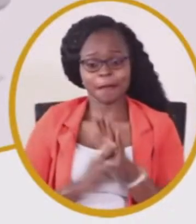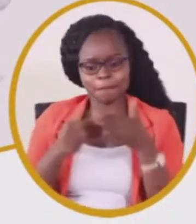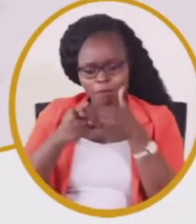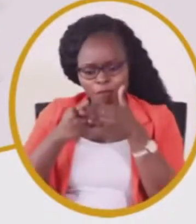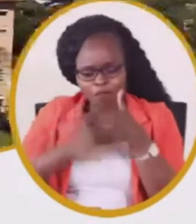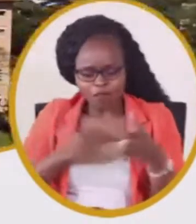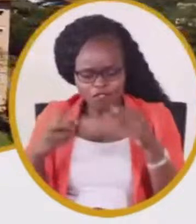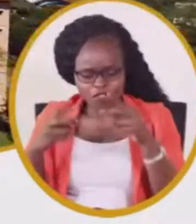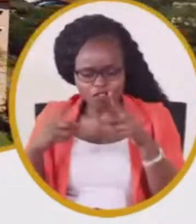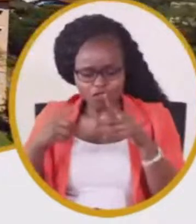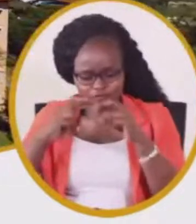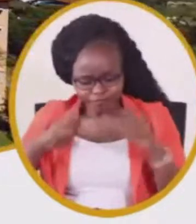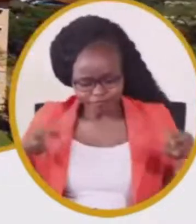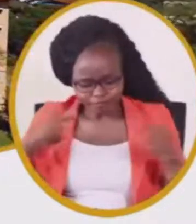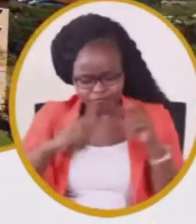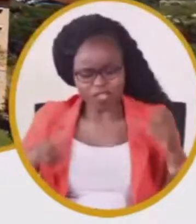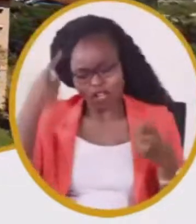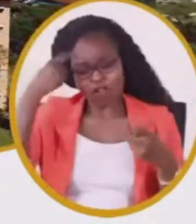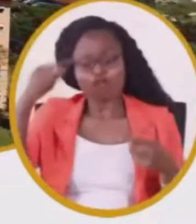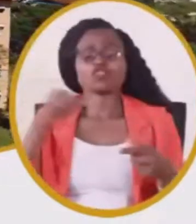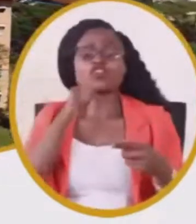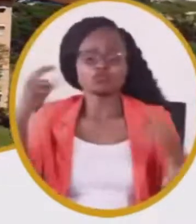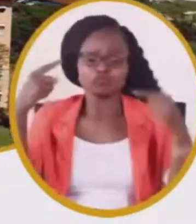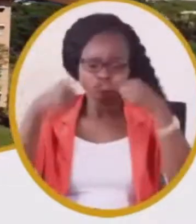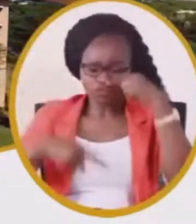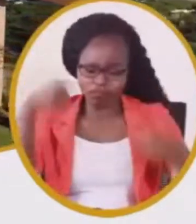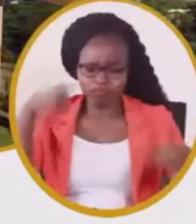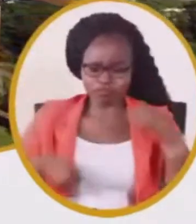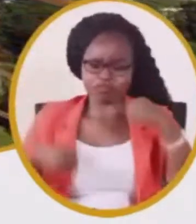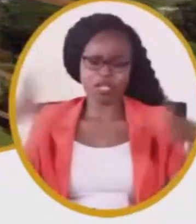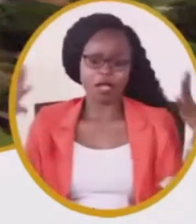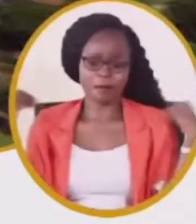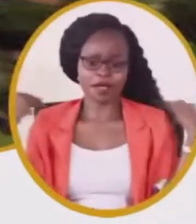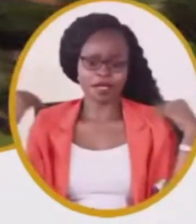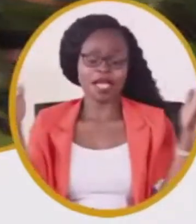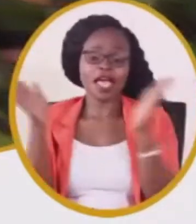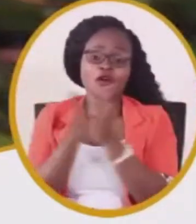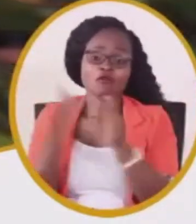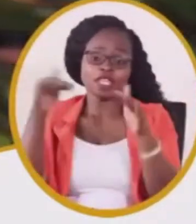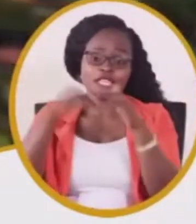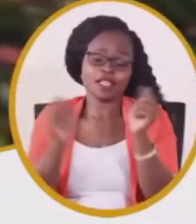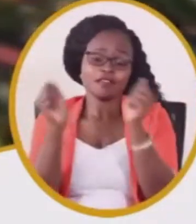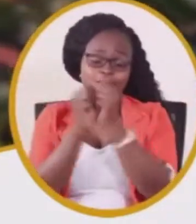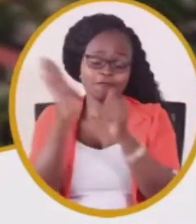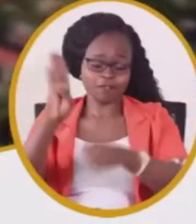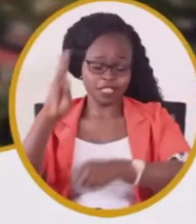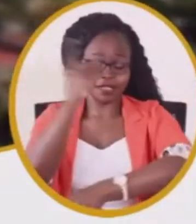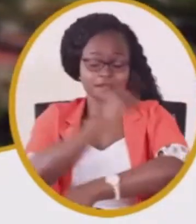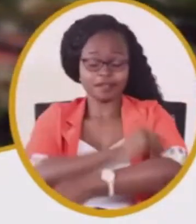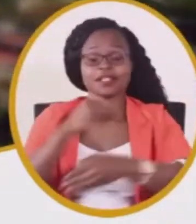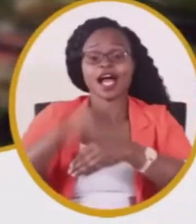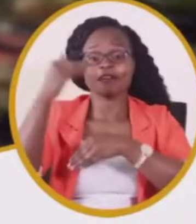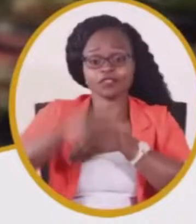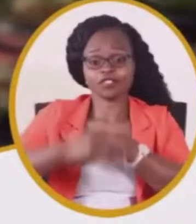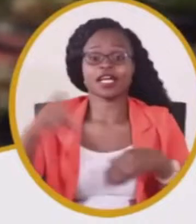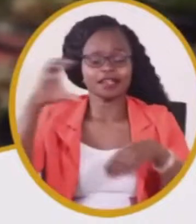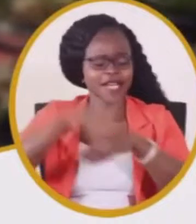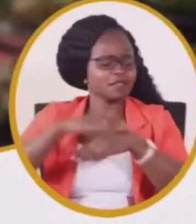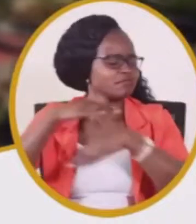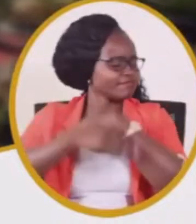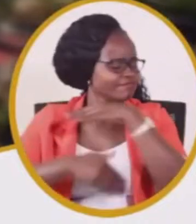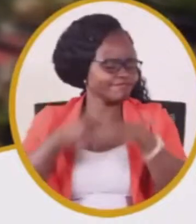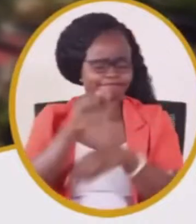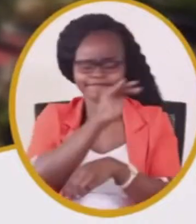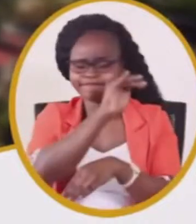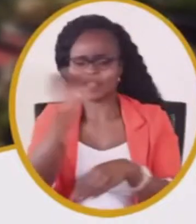Preliminary investigations into anti-competitive practices are conducted within 14 days upon receipt of requested information and